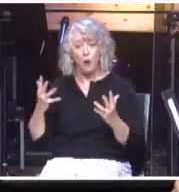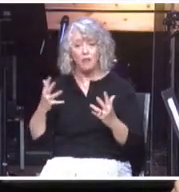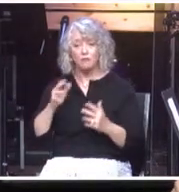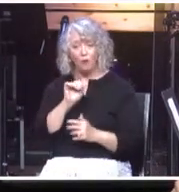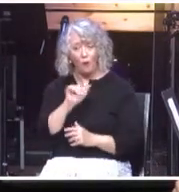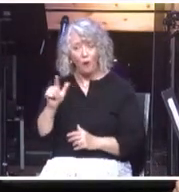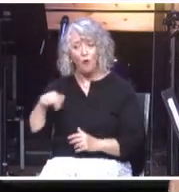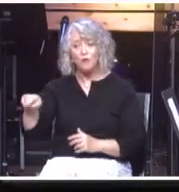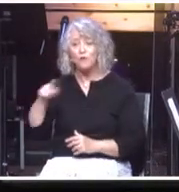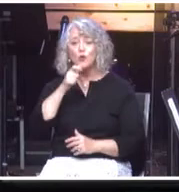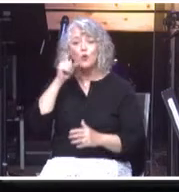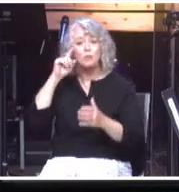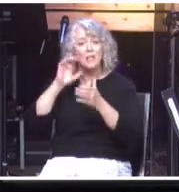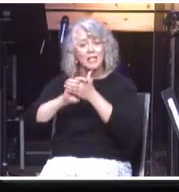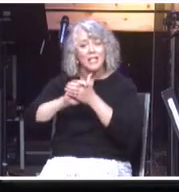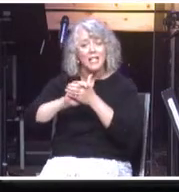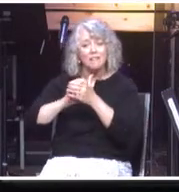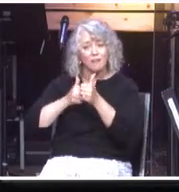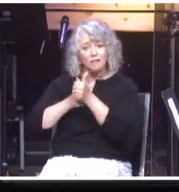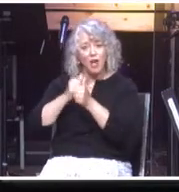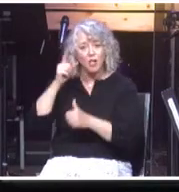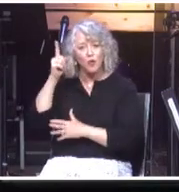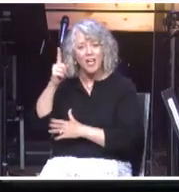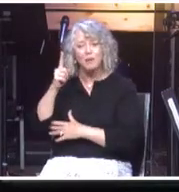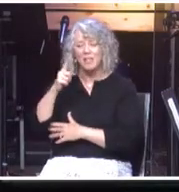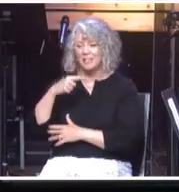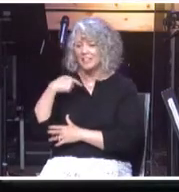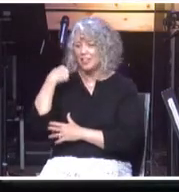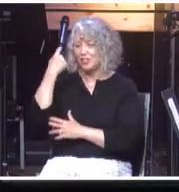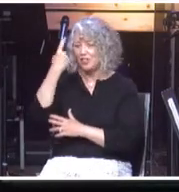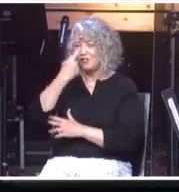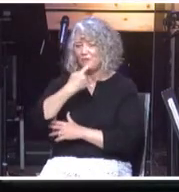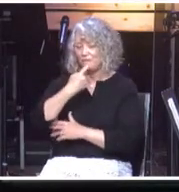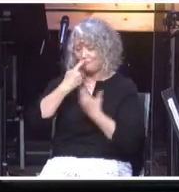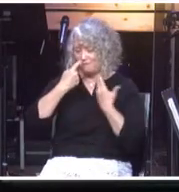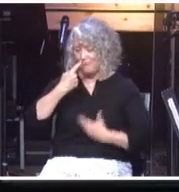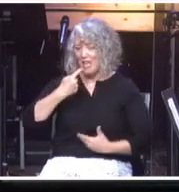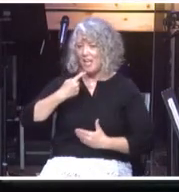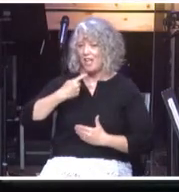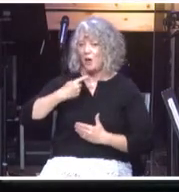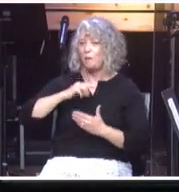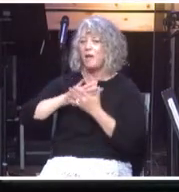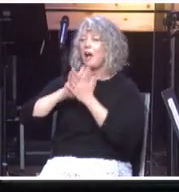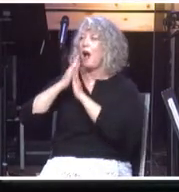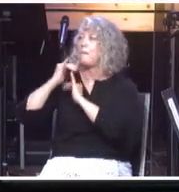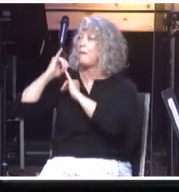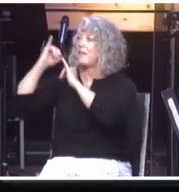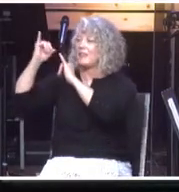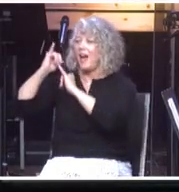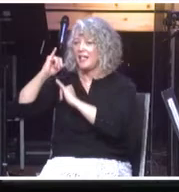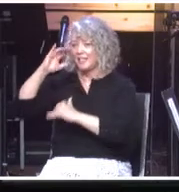believers, including you and me, is to conform us to the likeness of His Son, Romans 8:29.